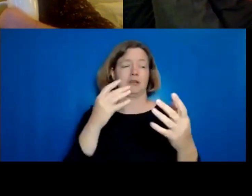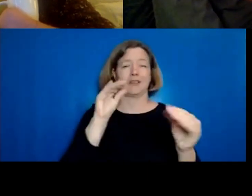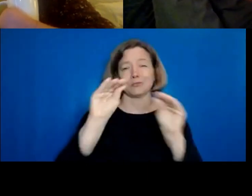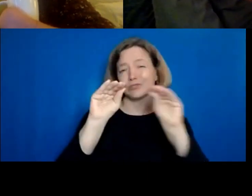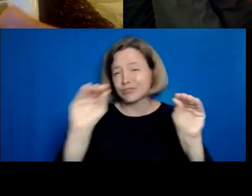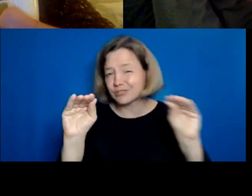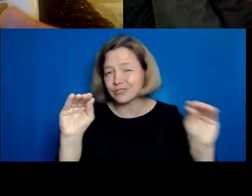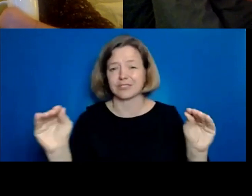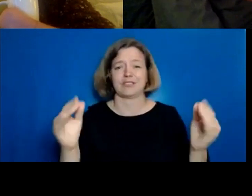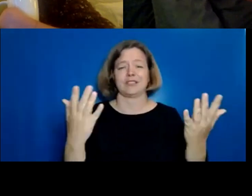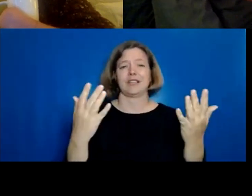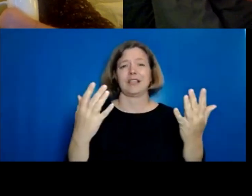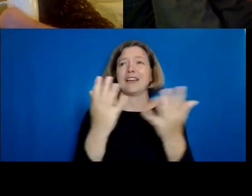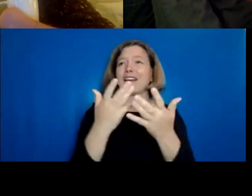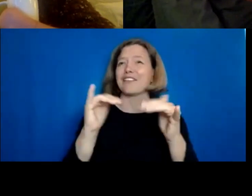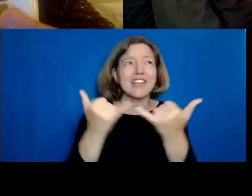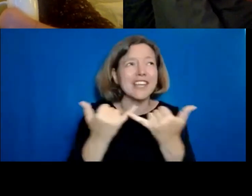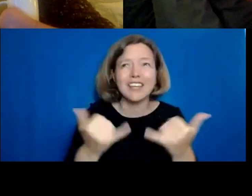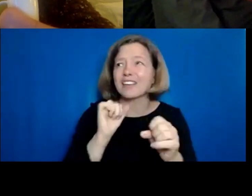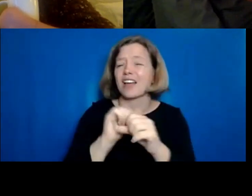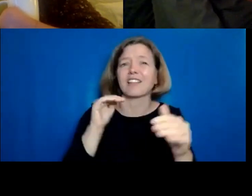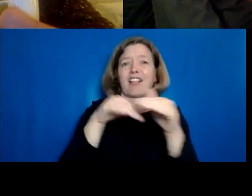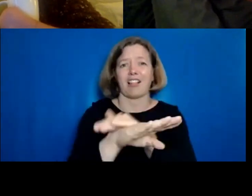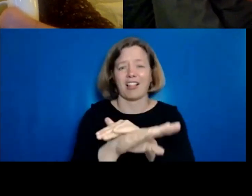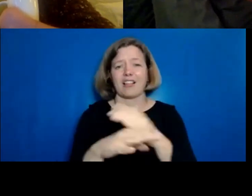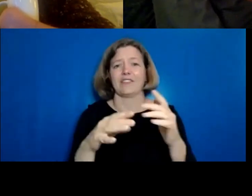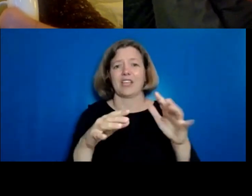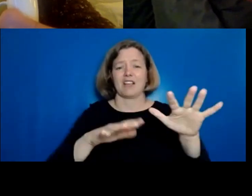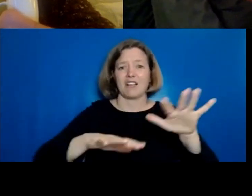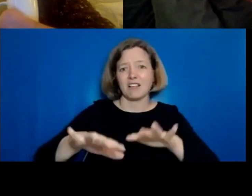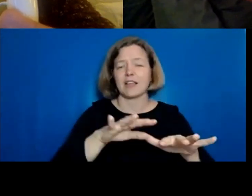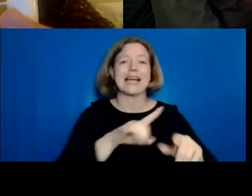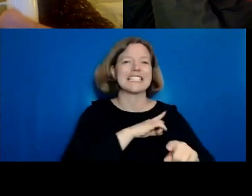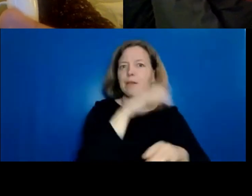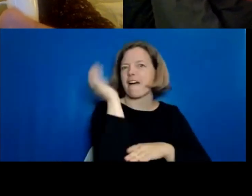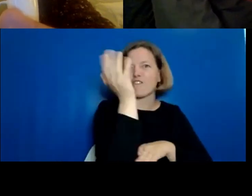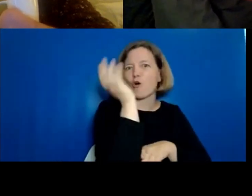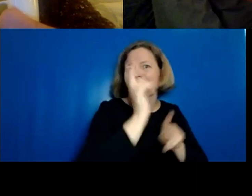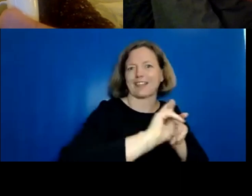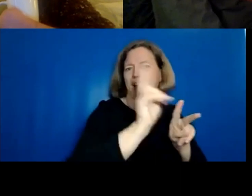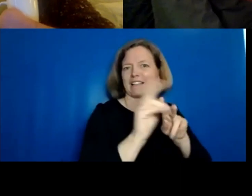actually can access this conference instead of working on my presentation,